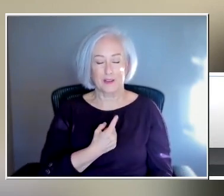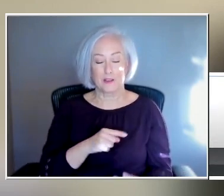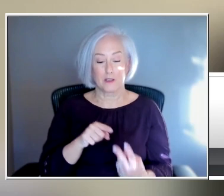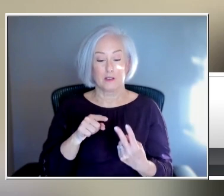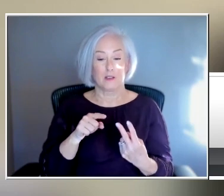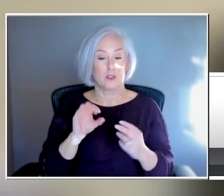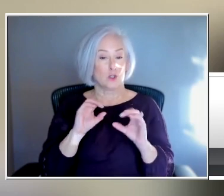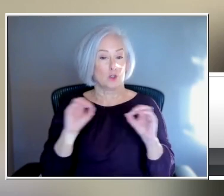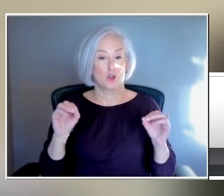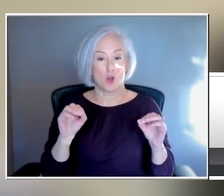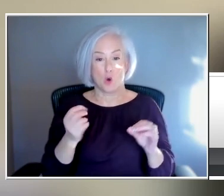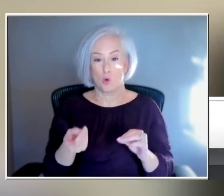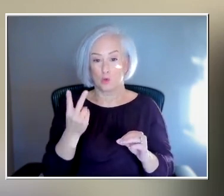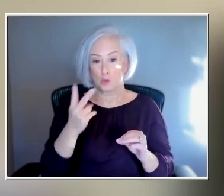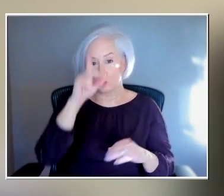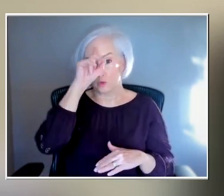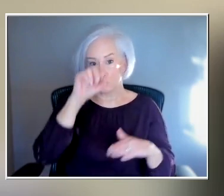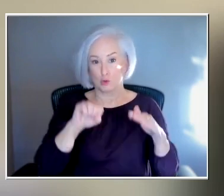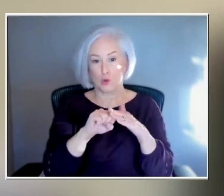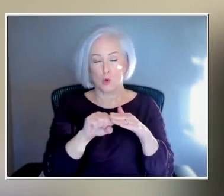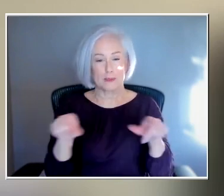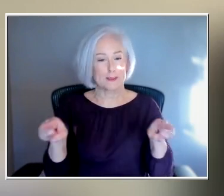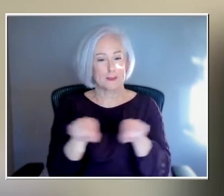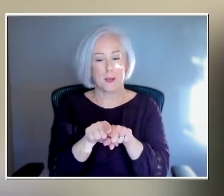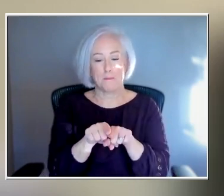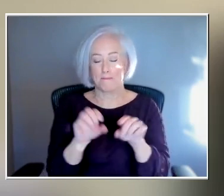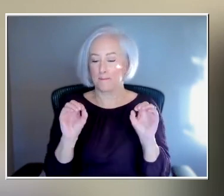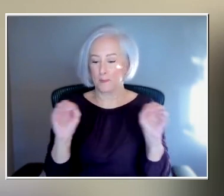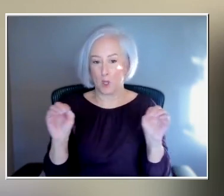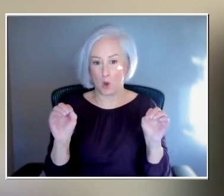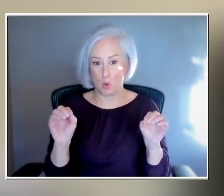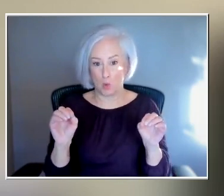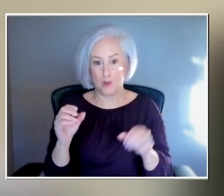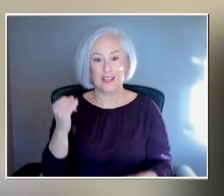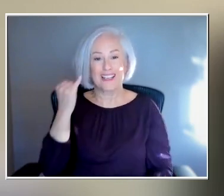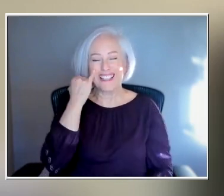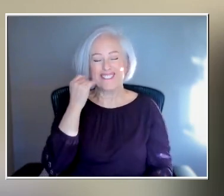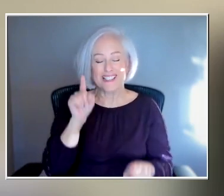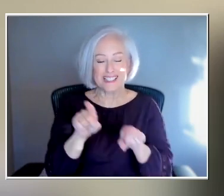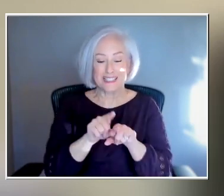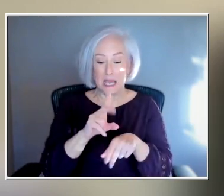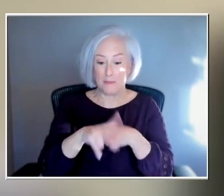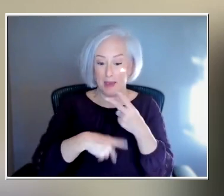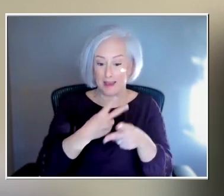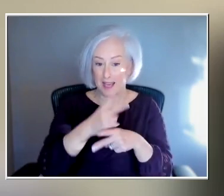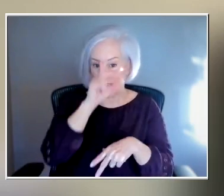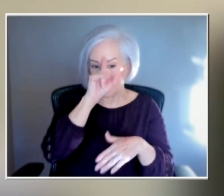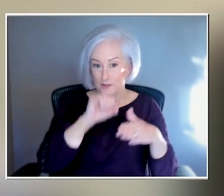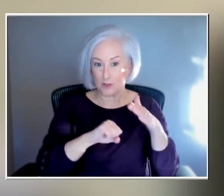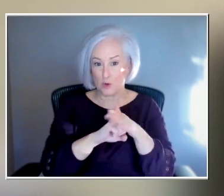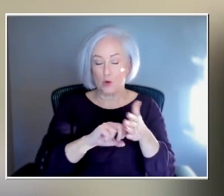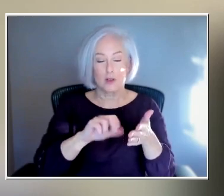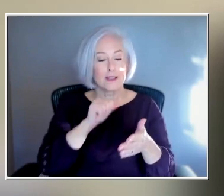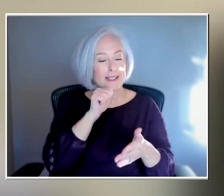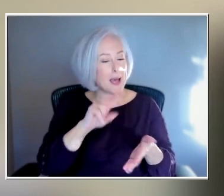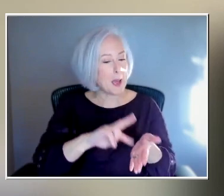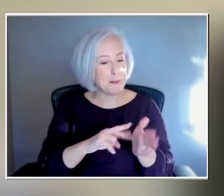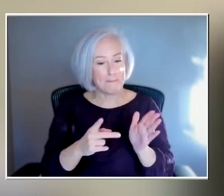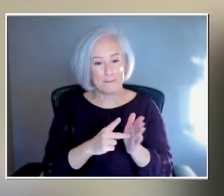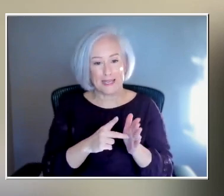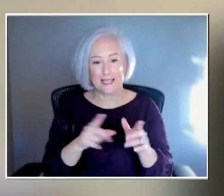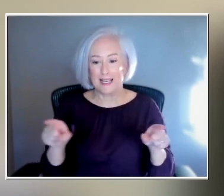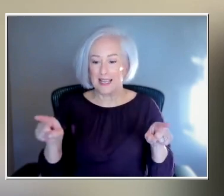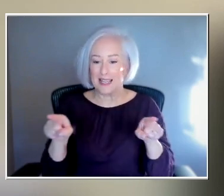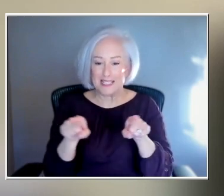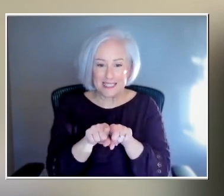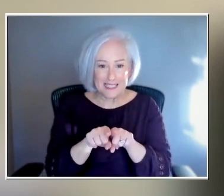identical. We all, even if you've had the same kind of stroke, you don't necessarily have the same deficits or